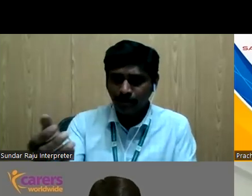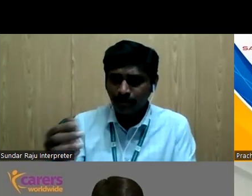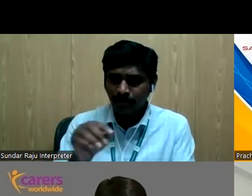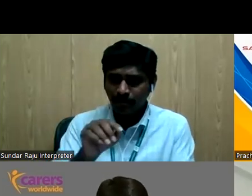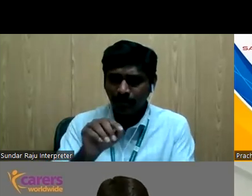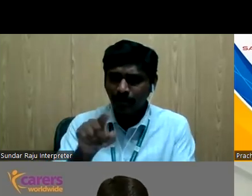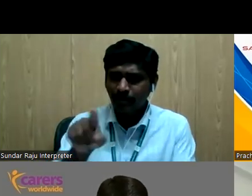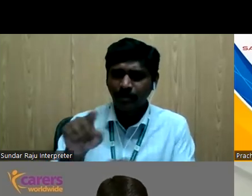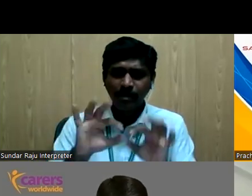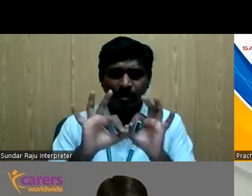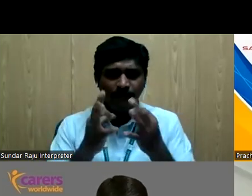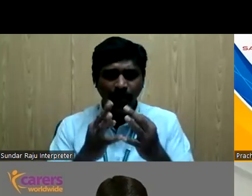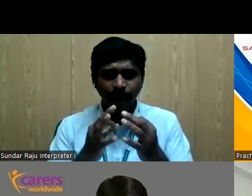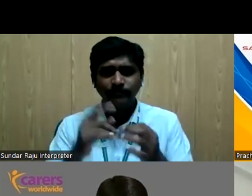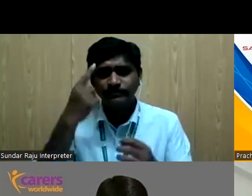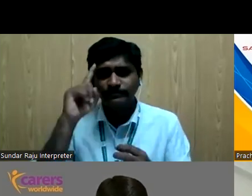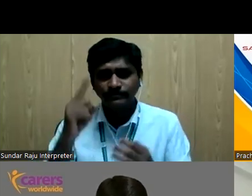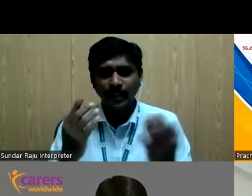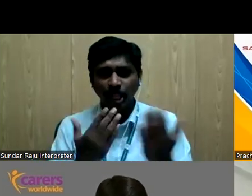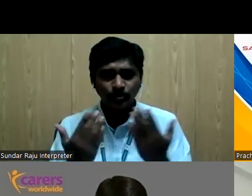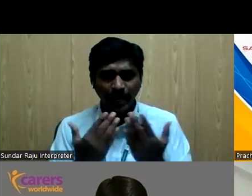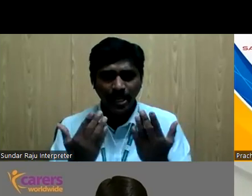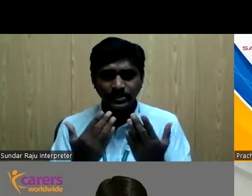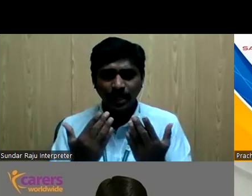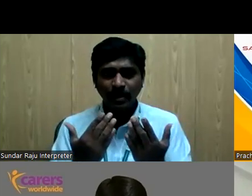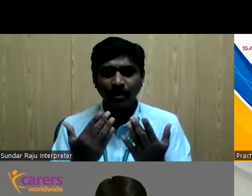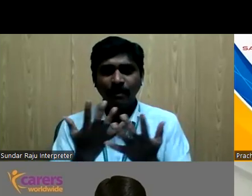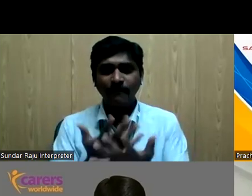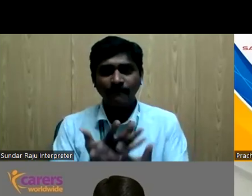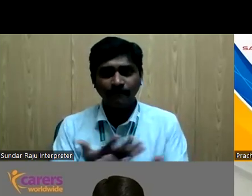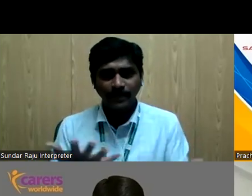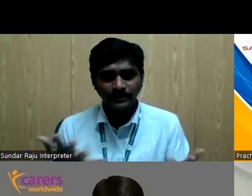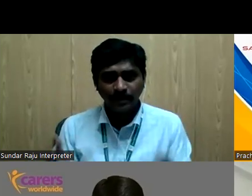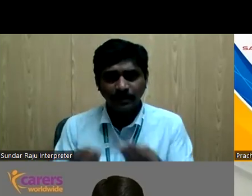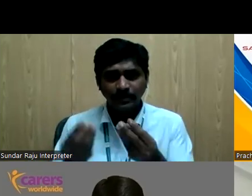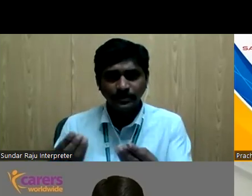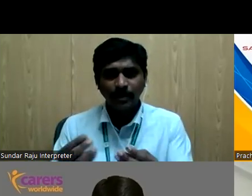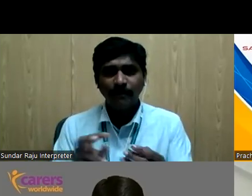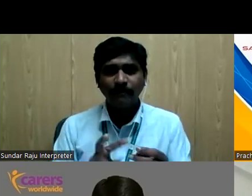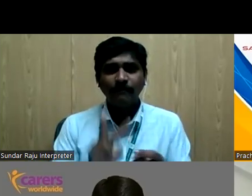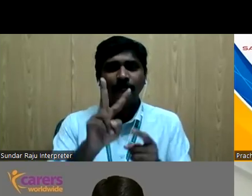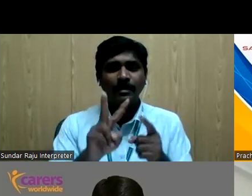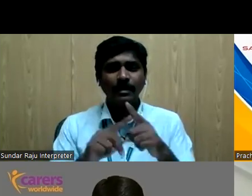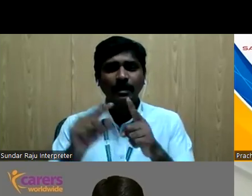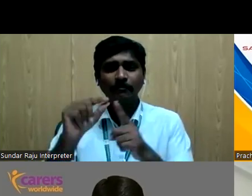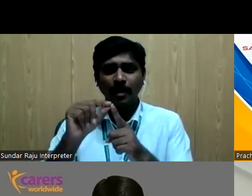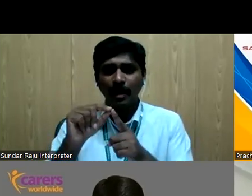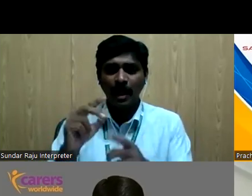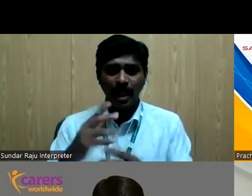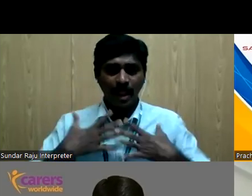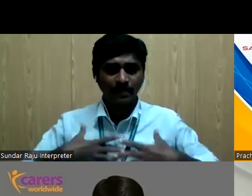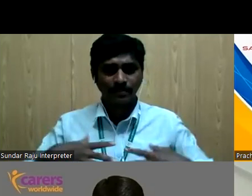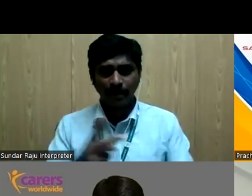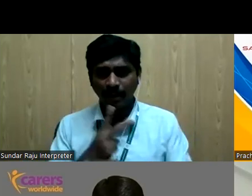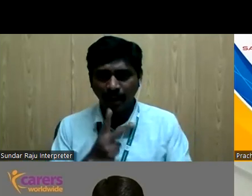families, including the educational facilities, vocational training, and other healthcare, community involvement